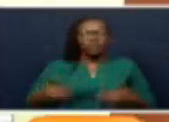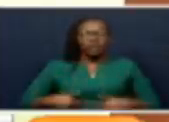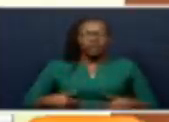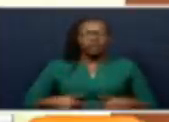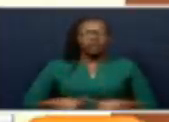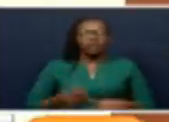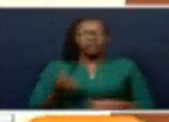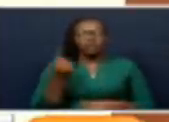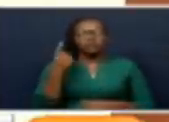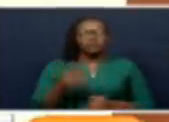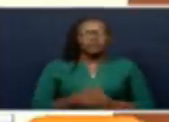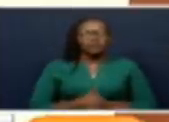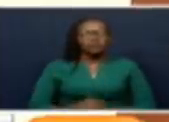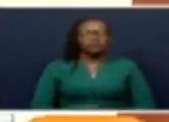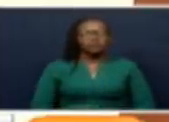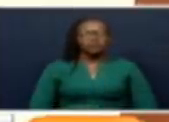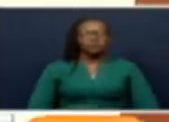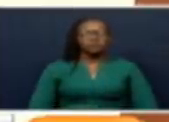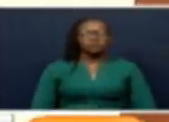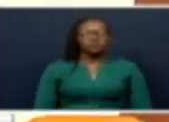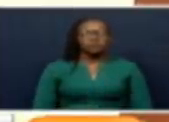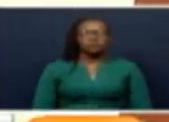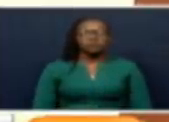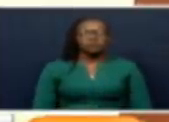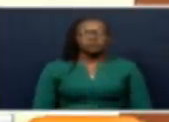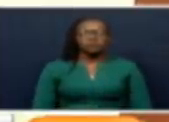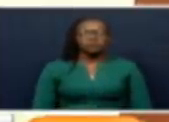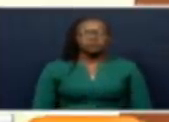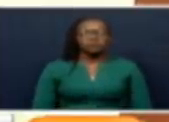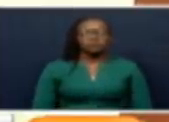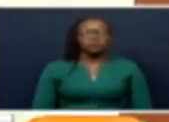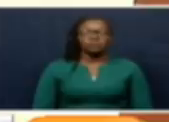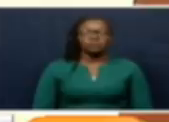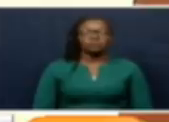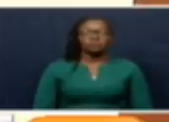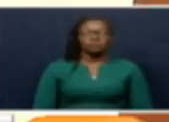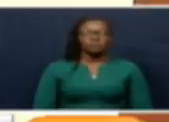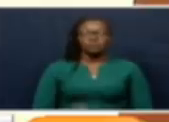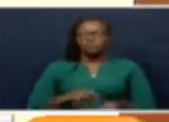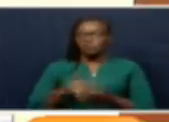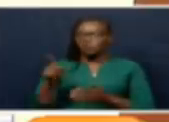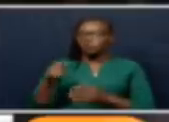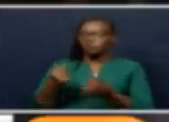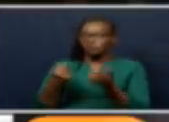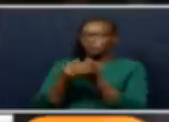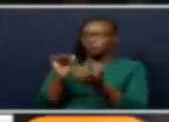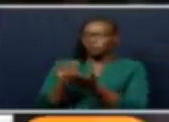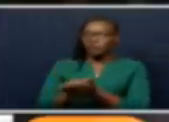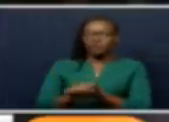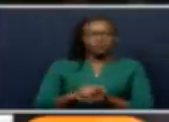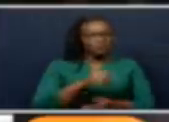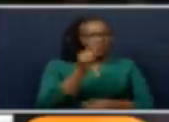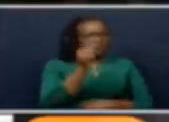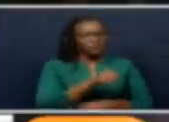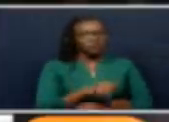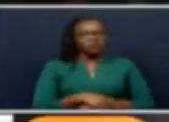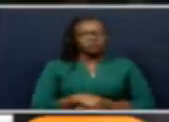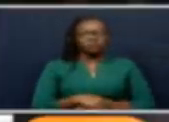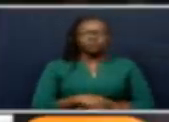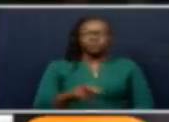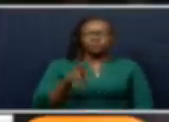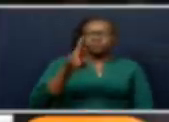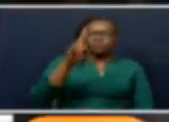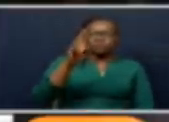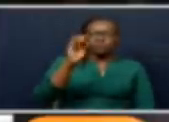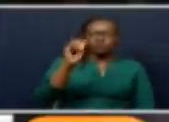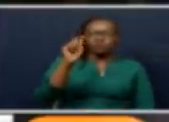age, understands them. Yeah. So you agree with that? Absolutely. Rotich Finance? Oh, that is a very brilliant